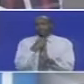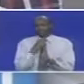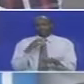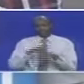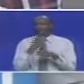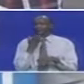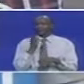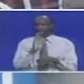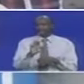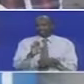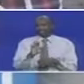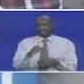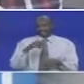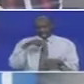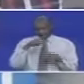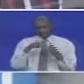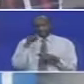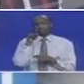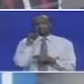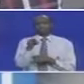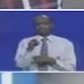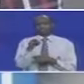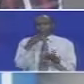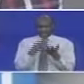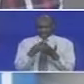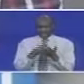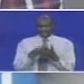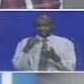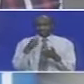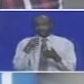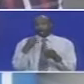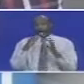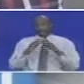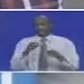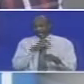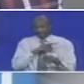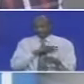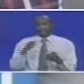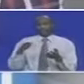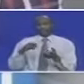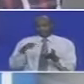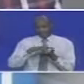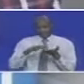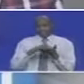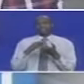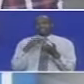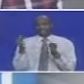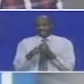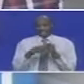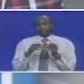feedback in regards to the monies negotiated for household allowance and basic salary within 14 days.